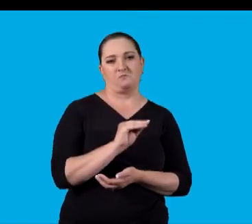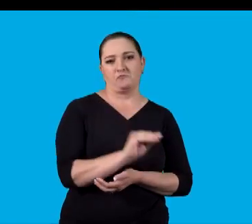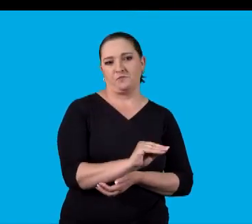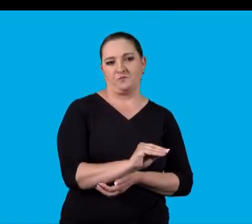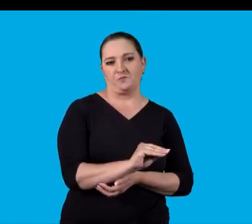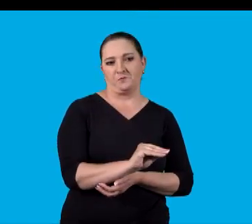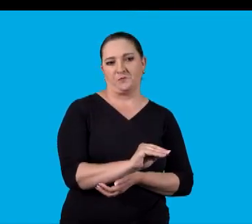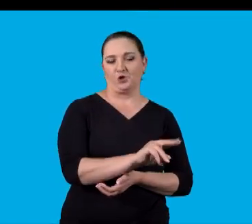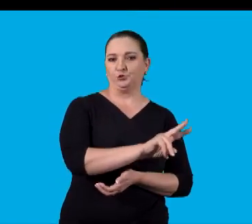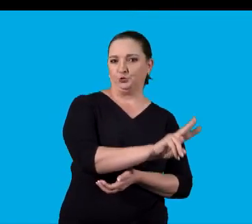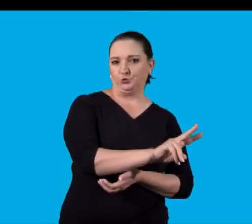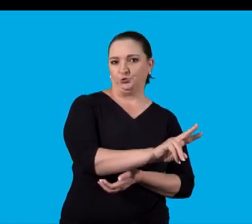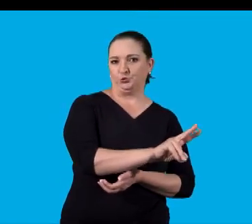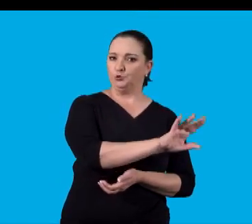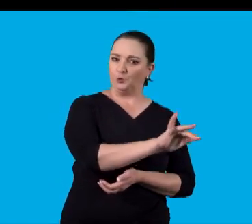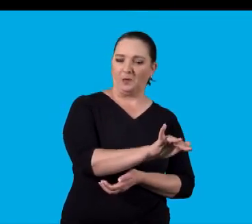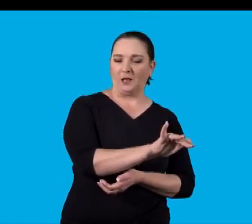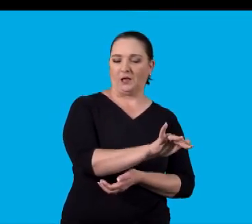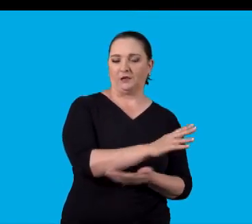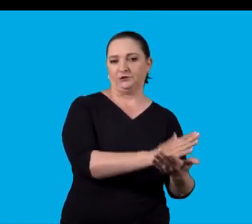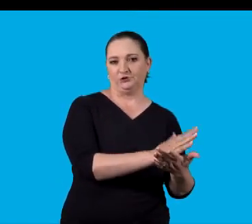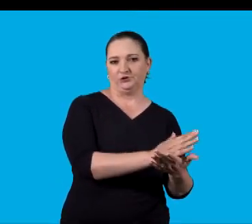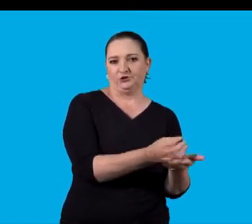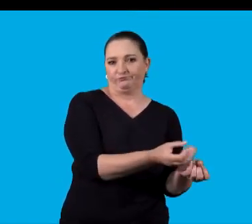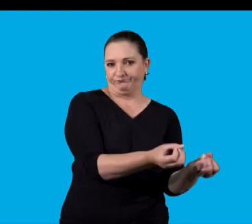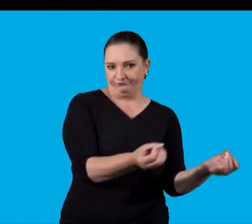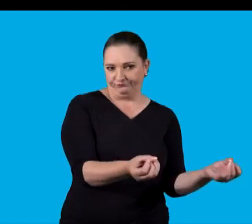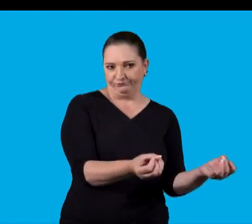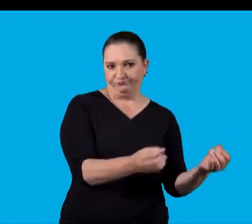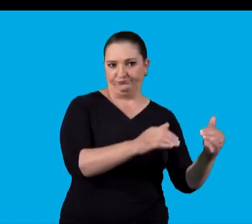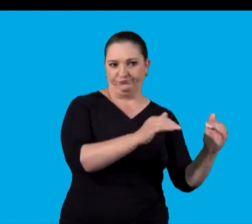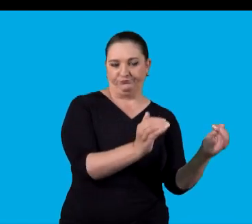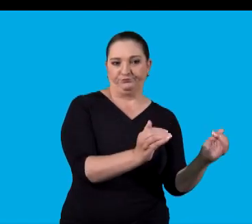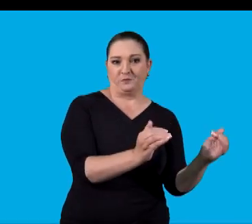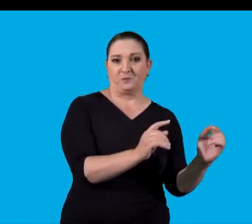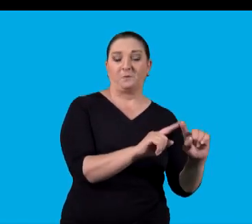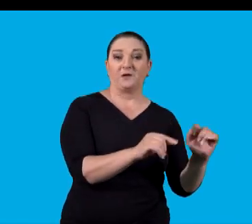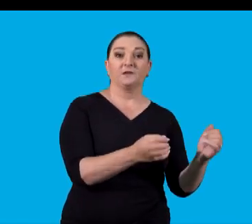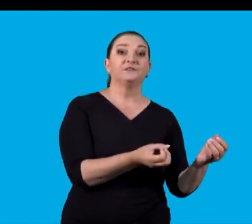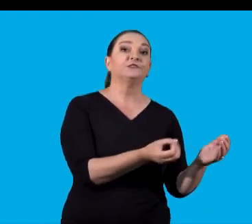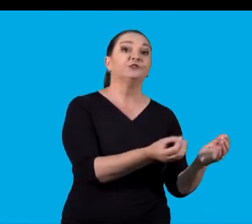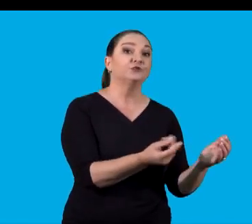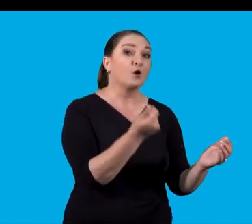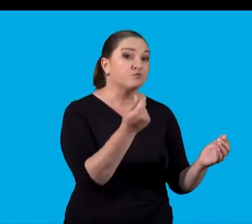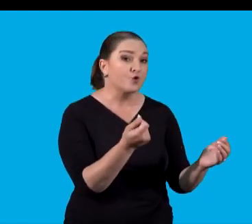2 million shares. It was easy. I would have simply said 2 million